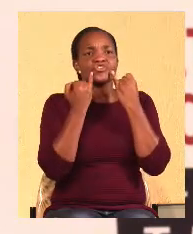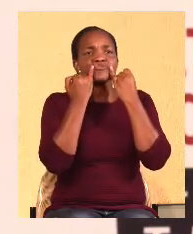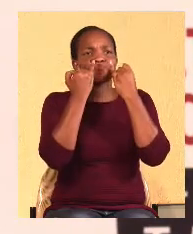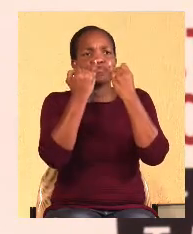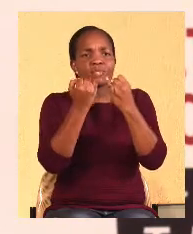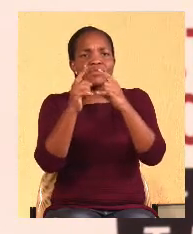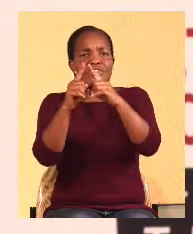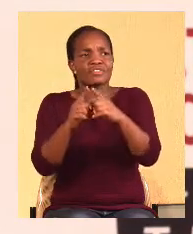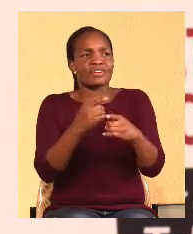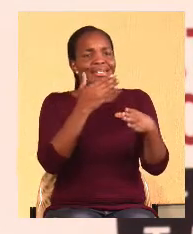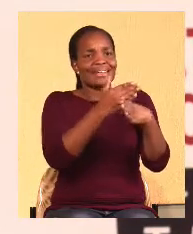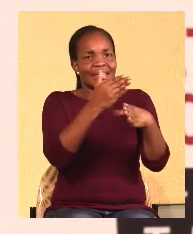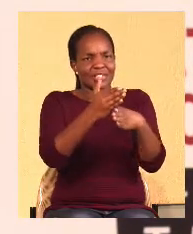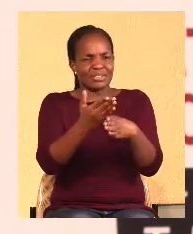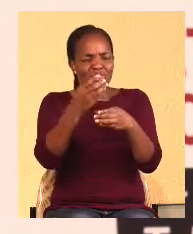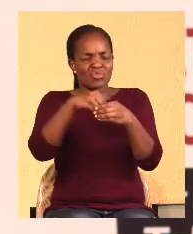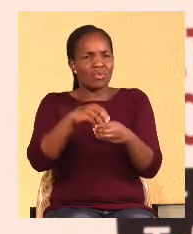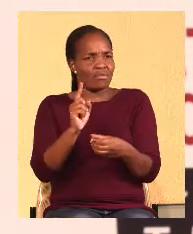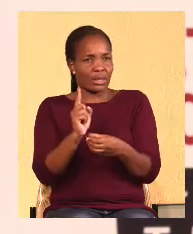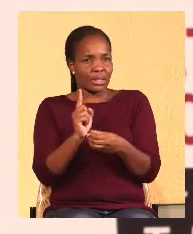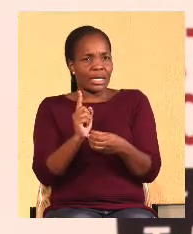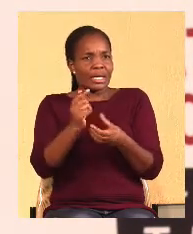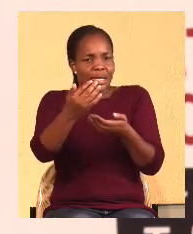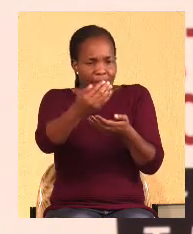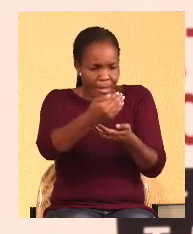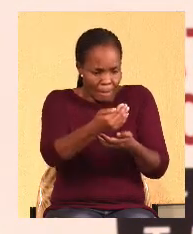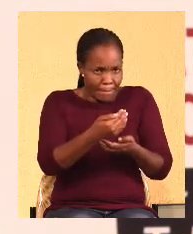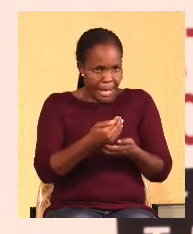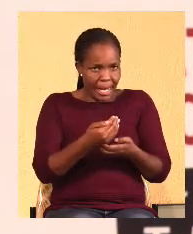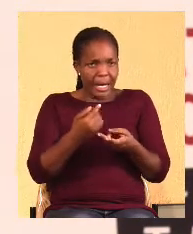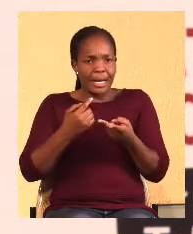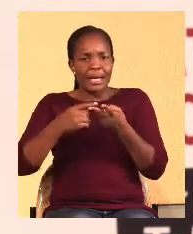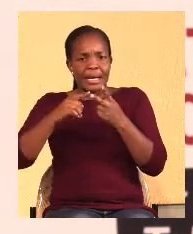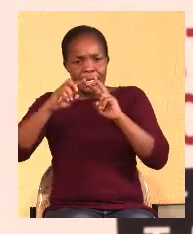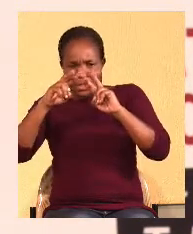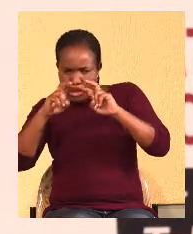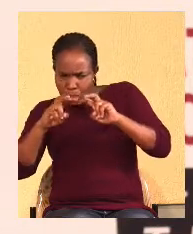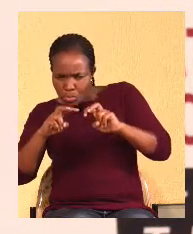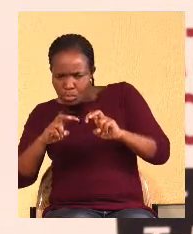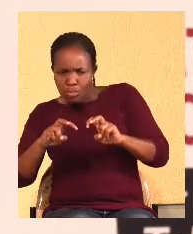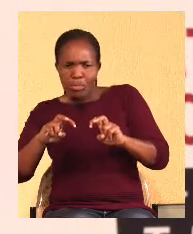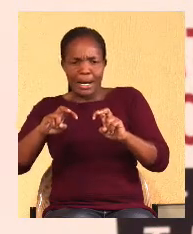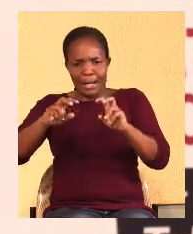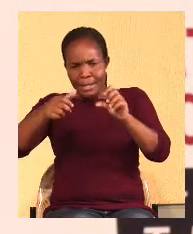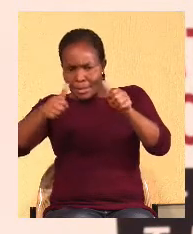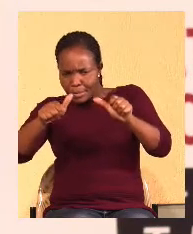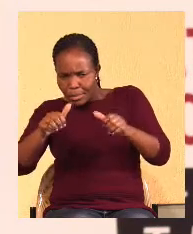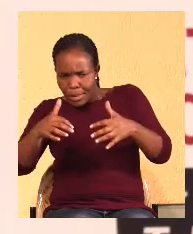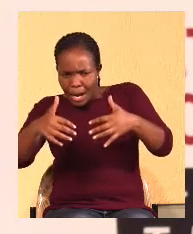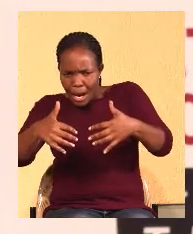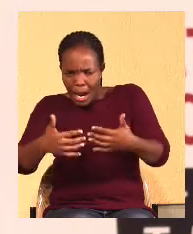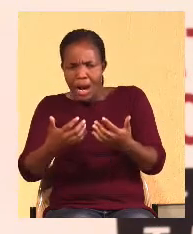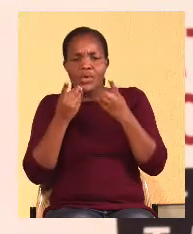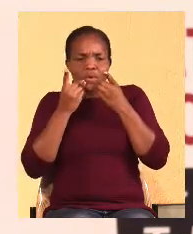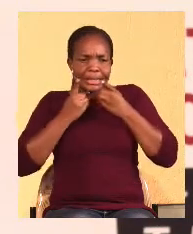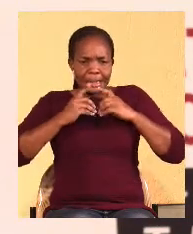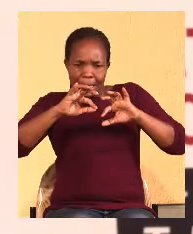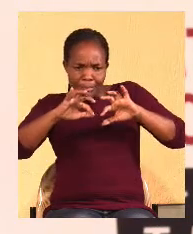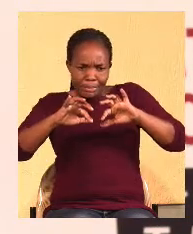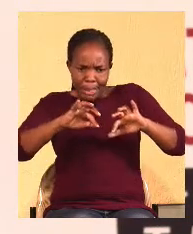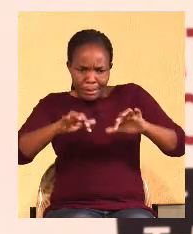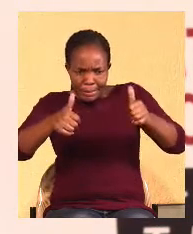which involve the collection, the analysis, interpretation, and dissemination of the data